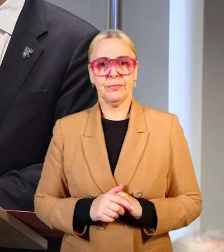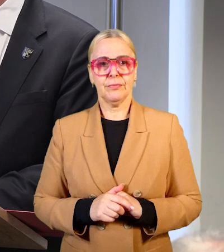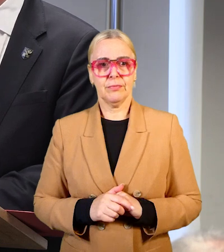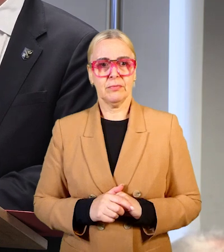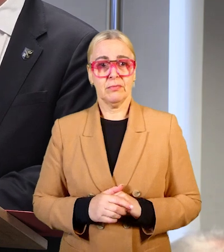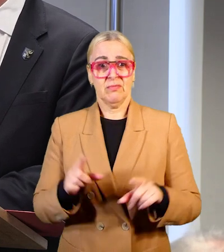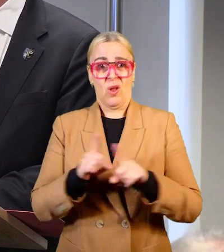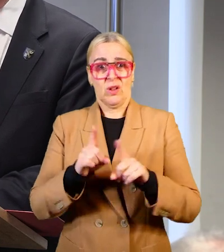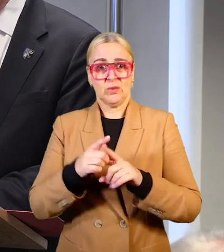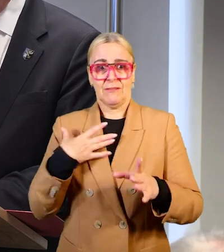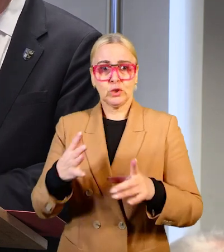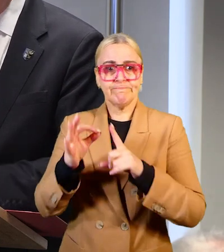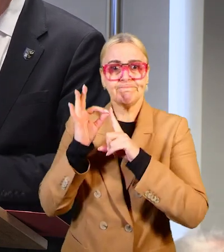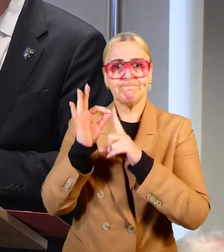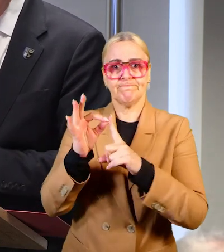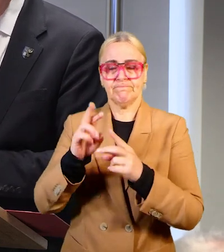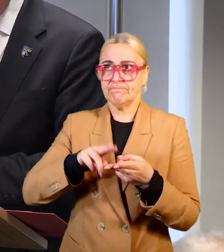services that more people rely on.